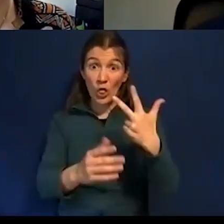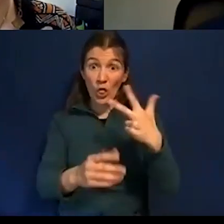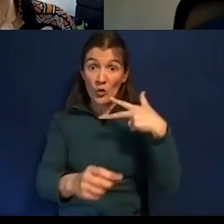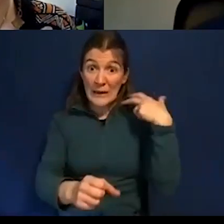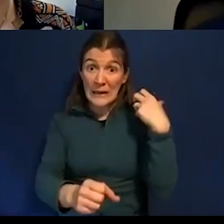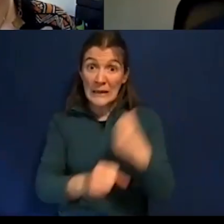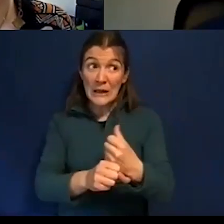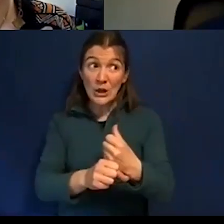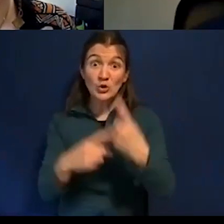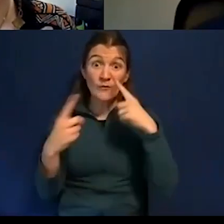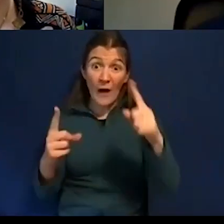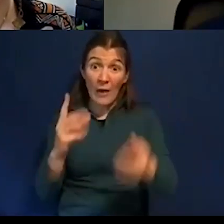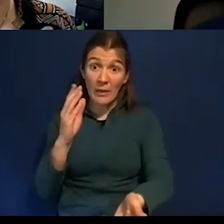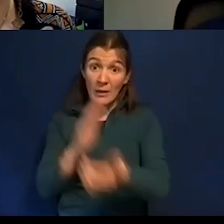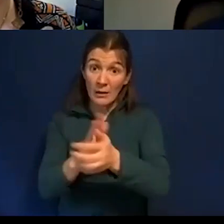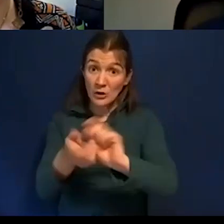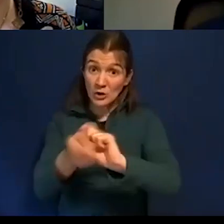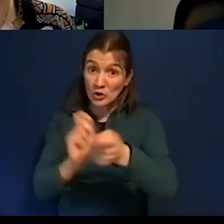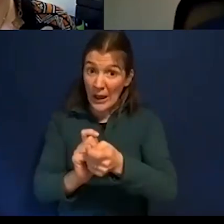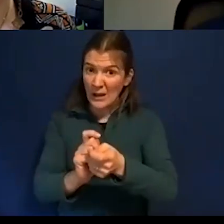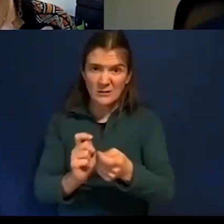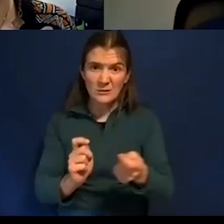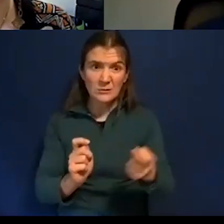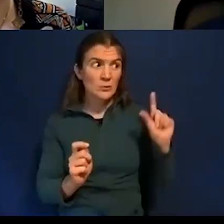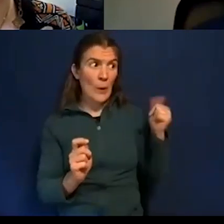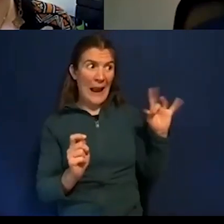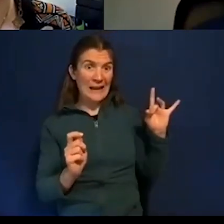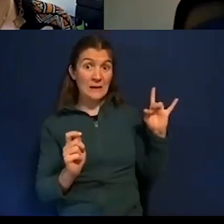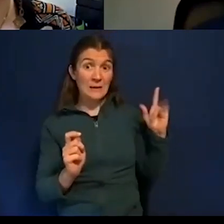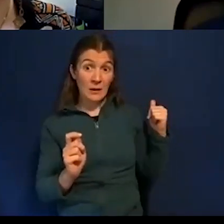that. You know, it was a short emergency